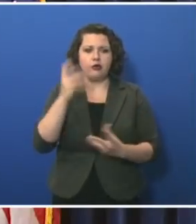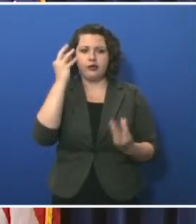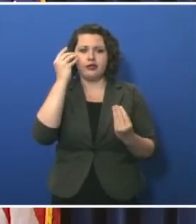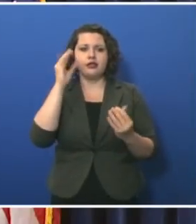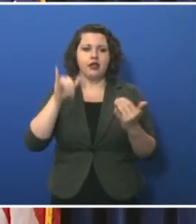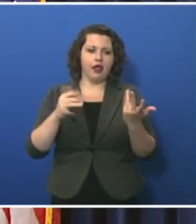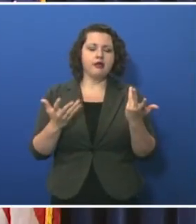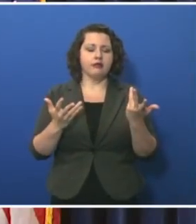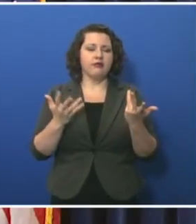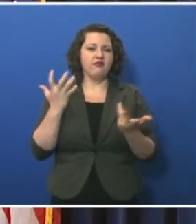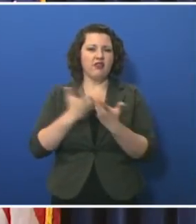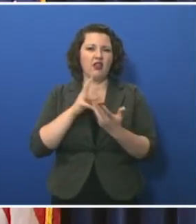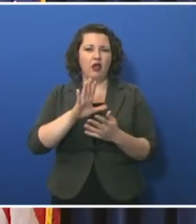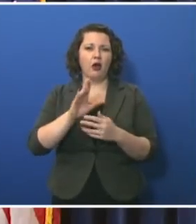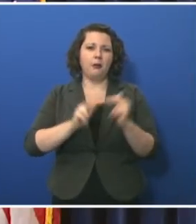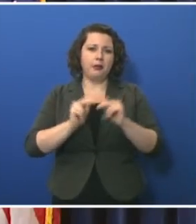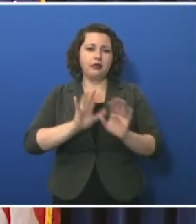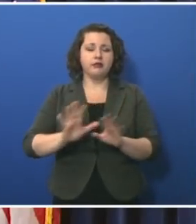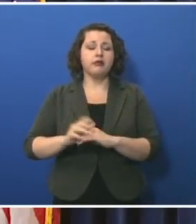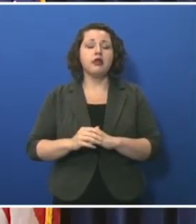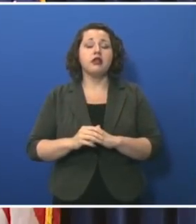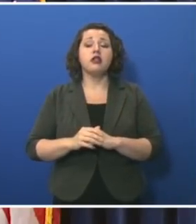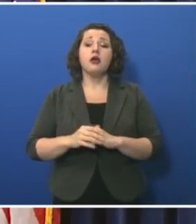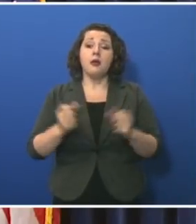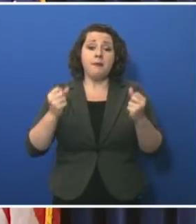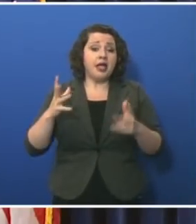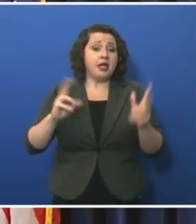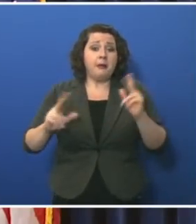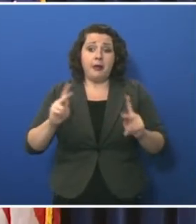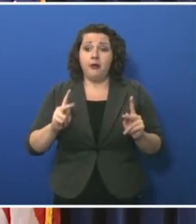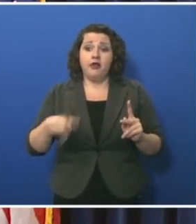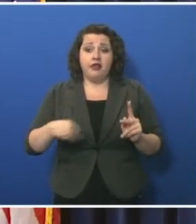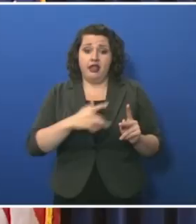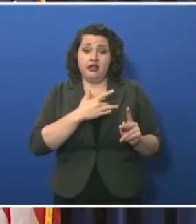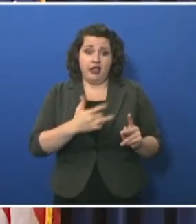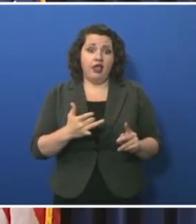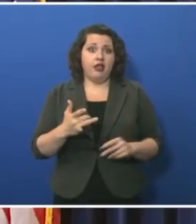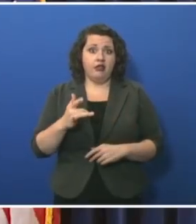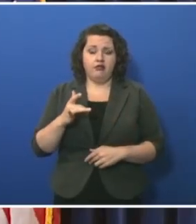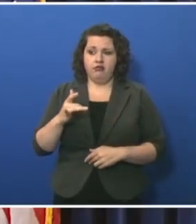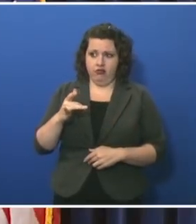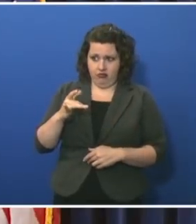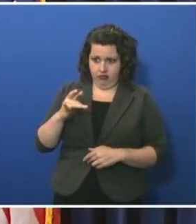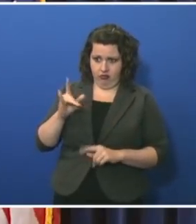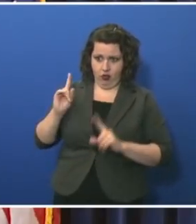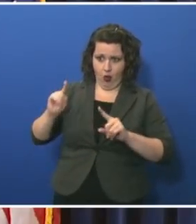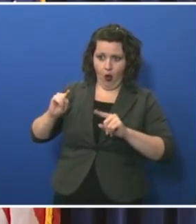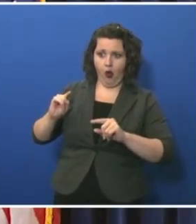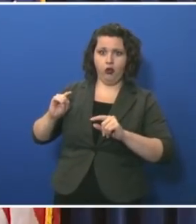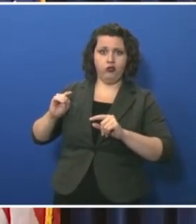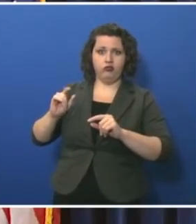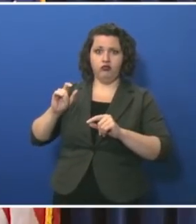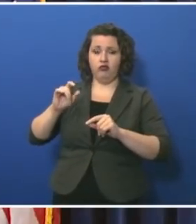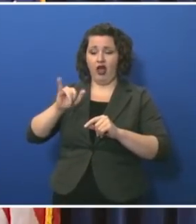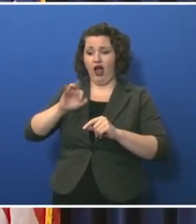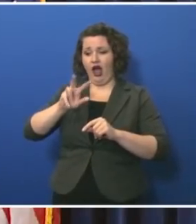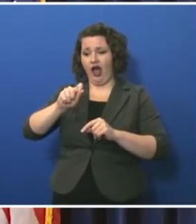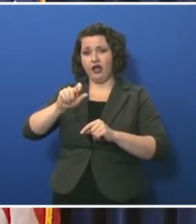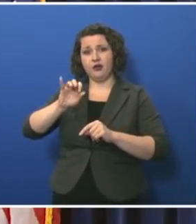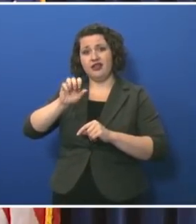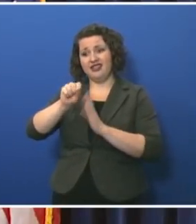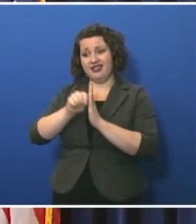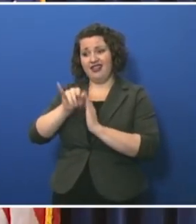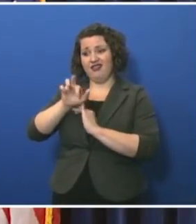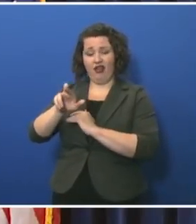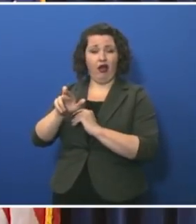remember, they've had a lot of participants that typically make up the Iowa State Fair that are not going, that have already canceled. So